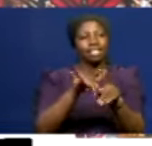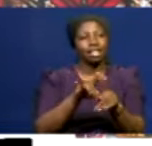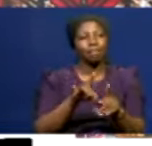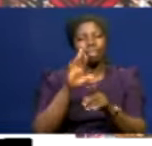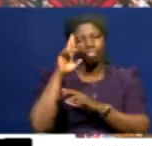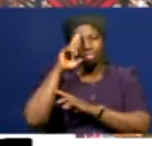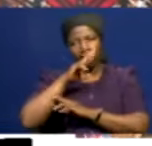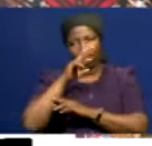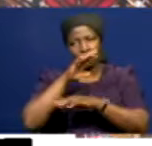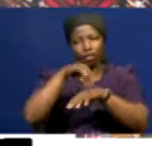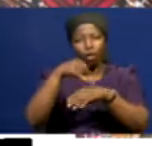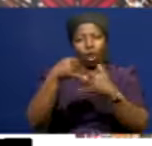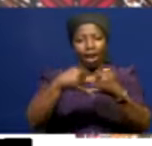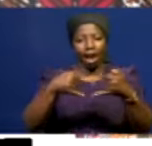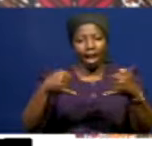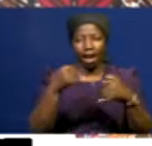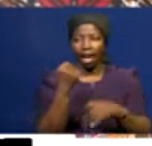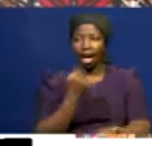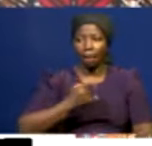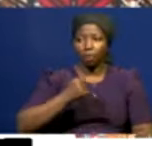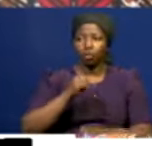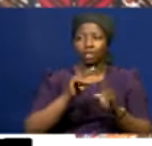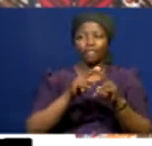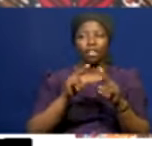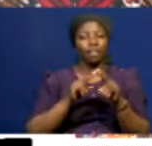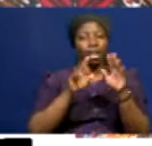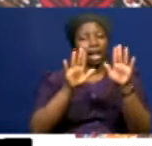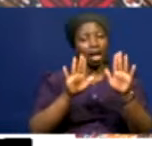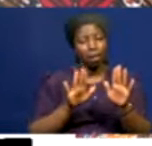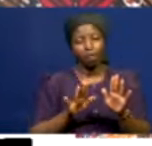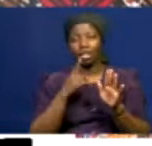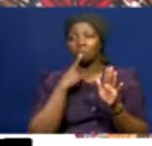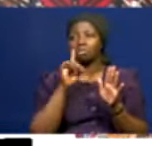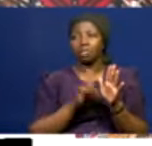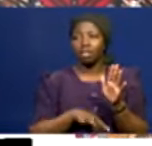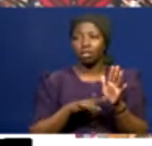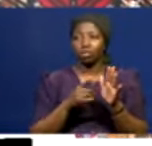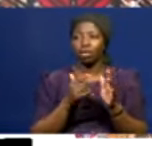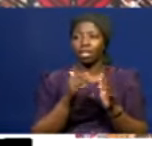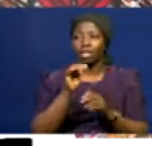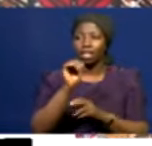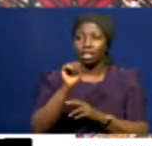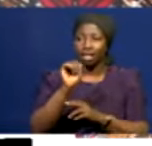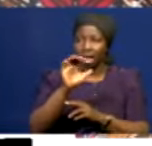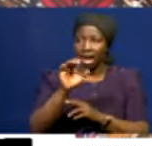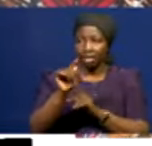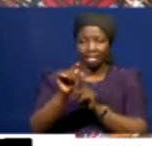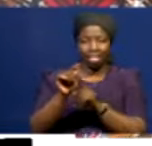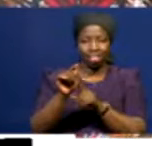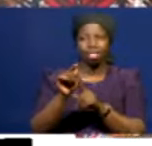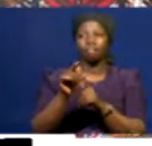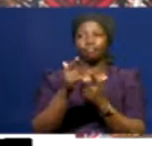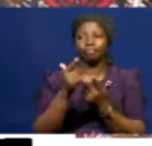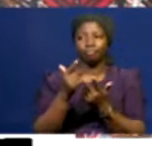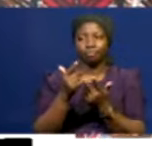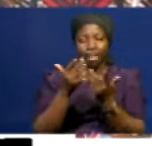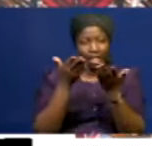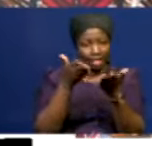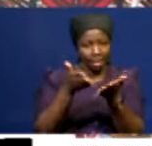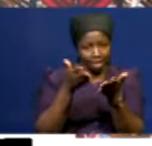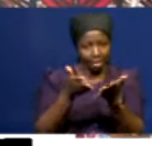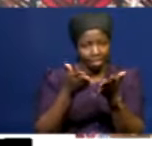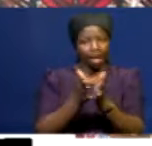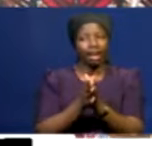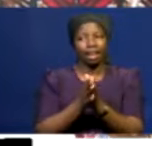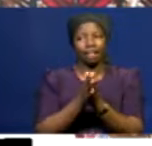abuse. It is necessary to point out that the Act is alive to this new challenge. The Act defines